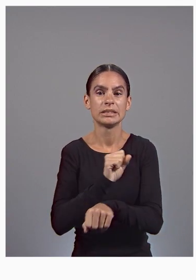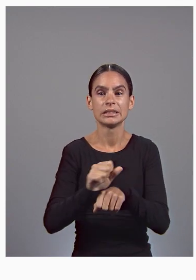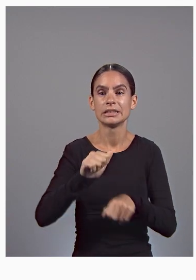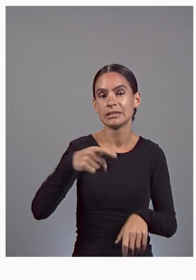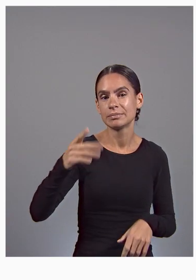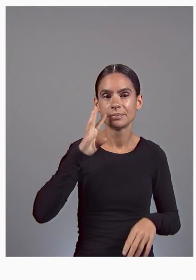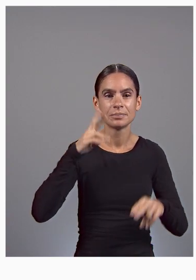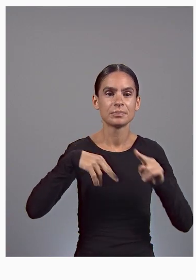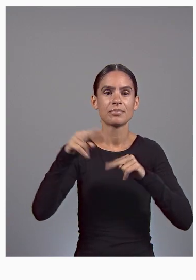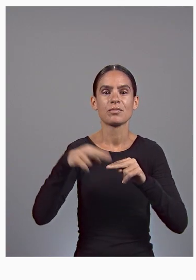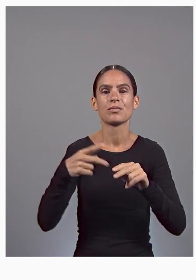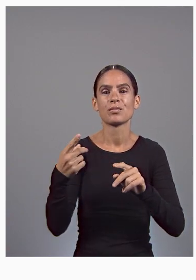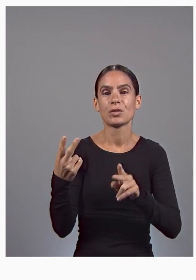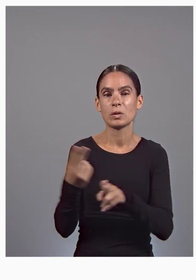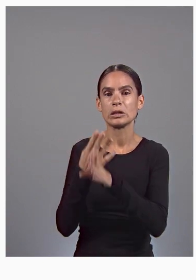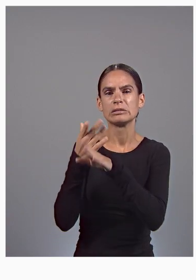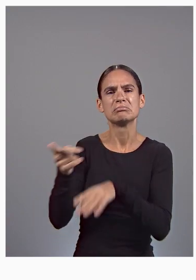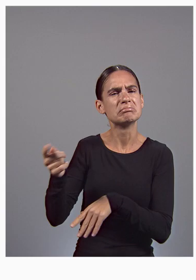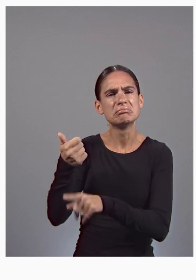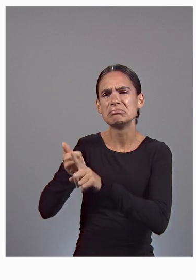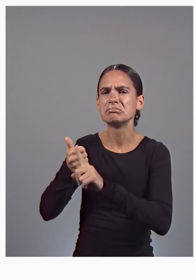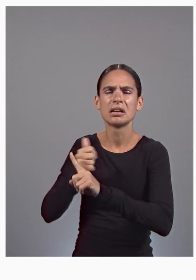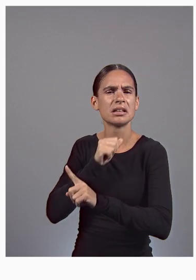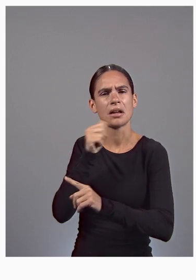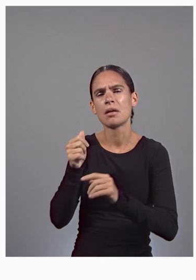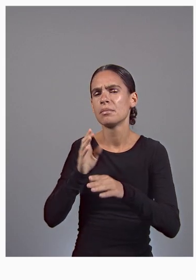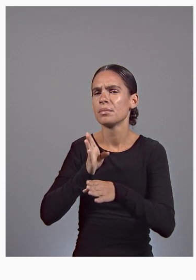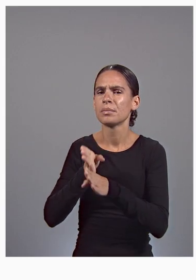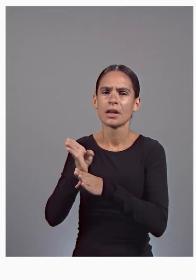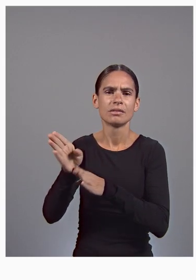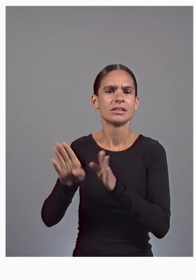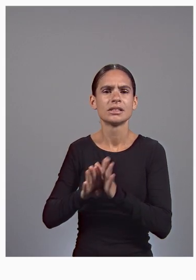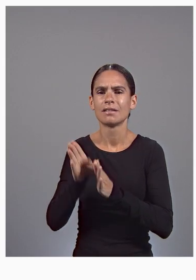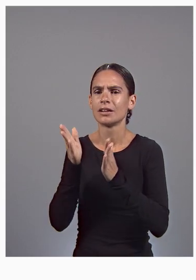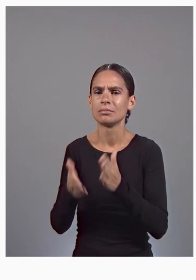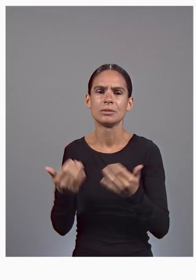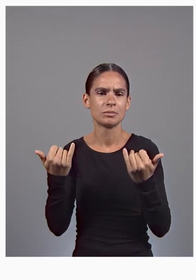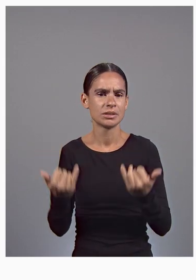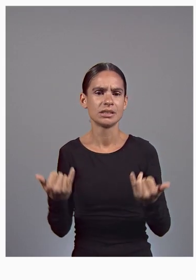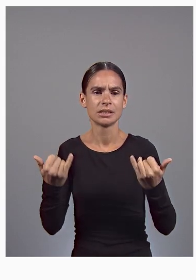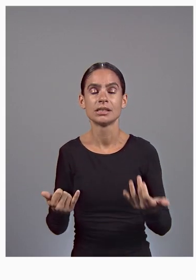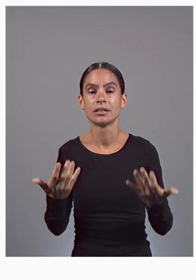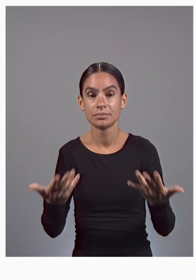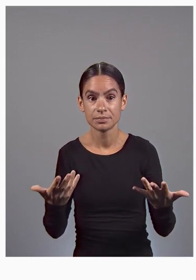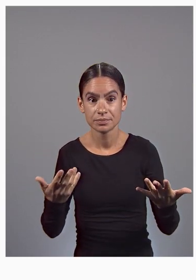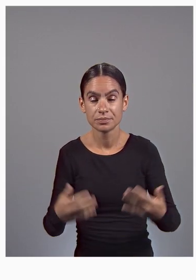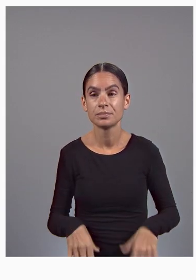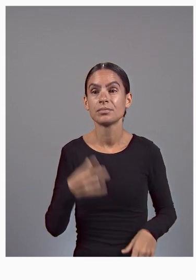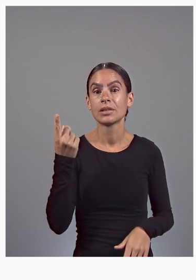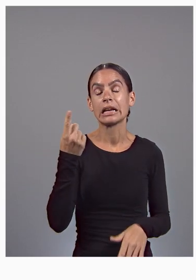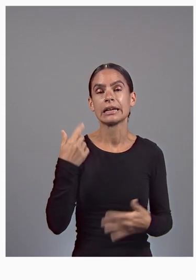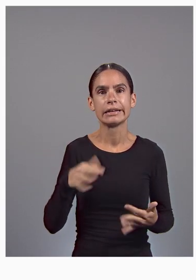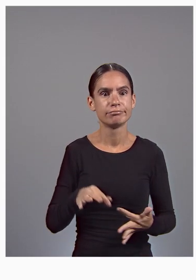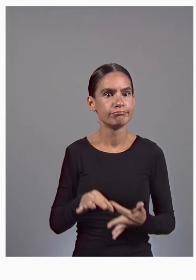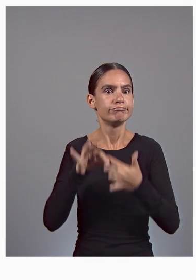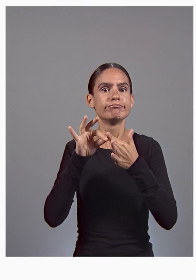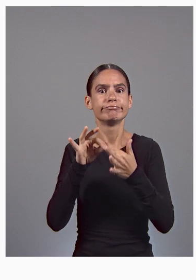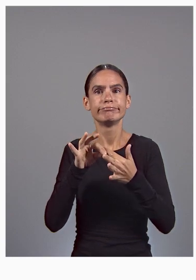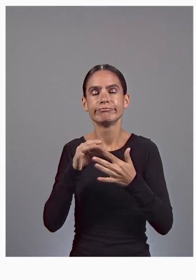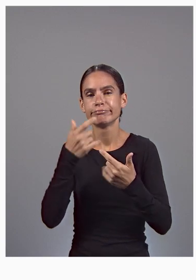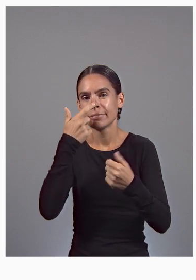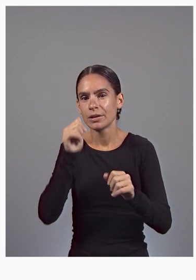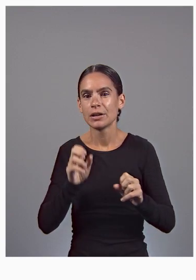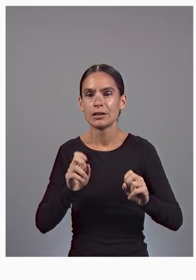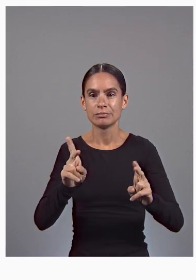be built by users who do not identify as professional developers today. One of the most interesting opportunities as